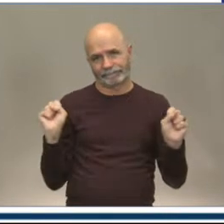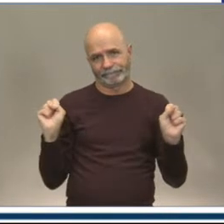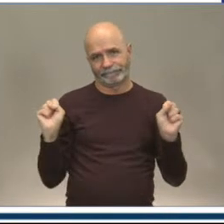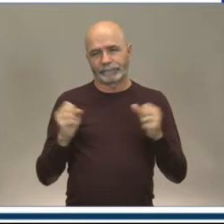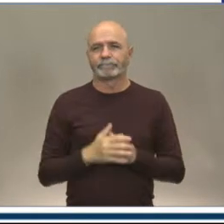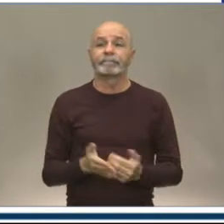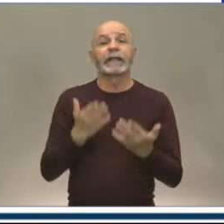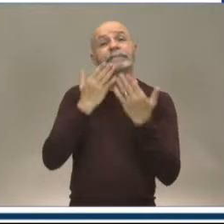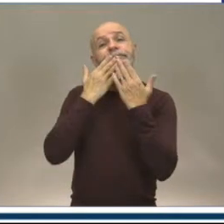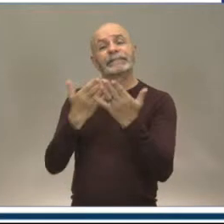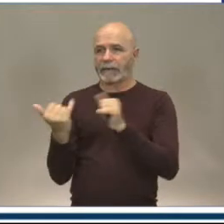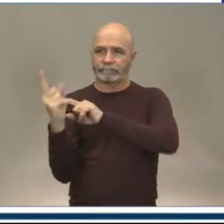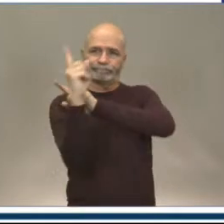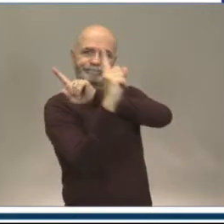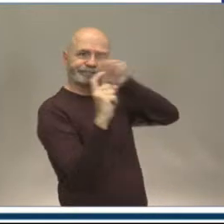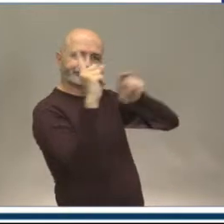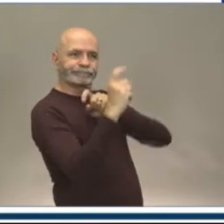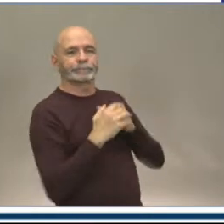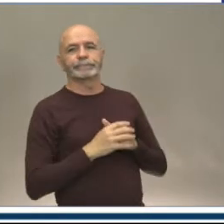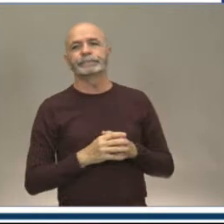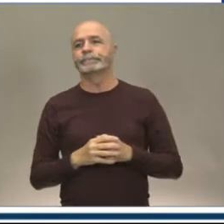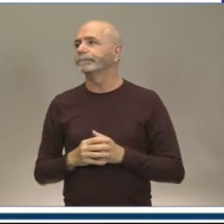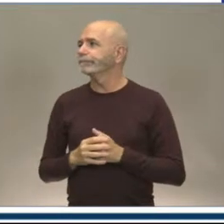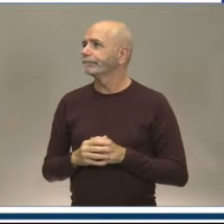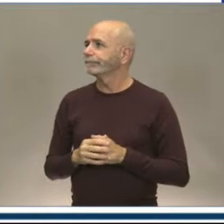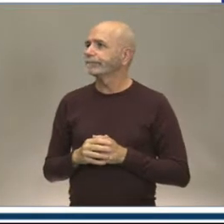from the room before going to the phone. Go ahead.